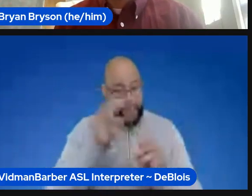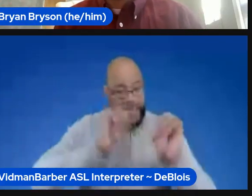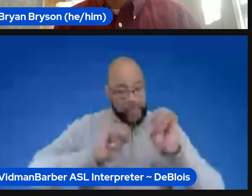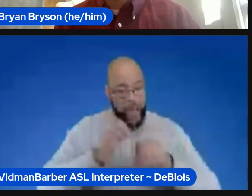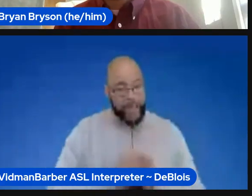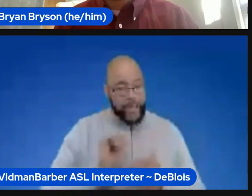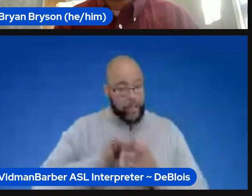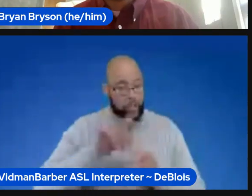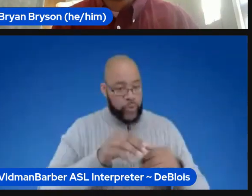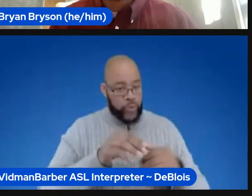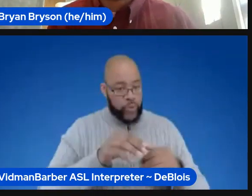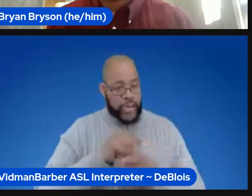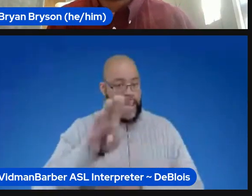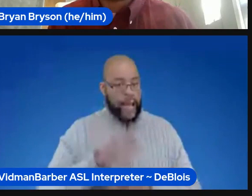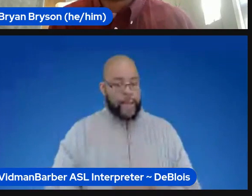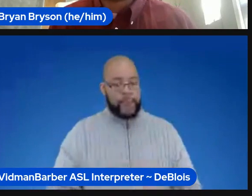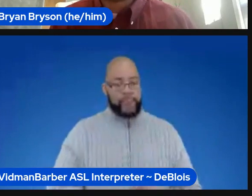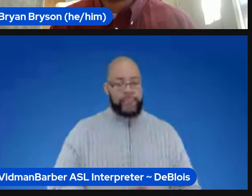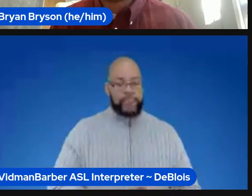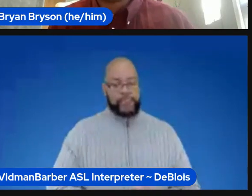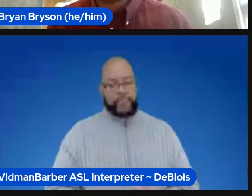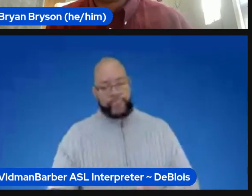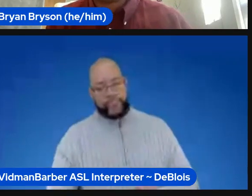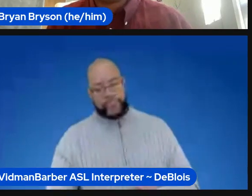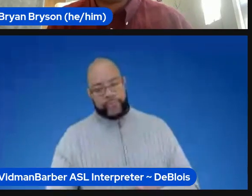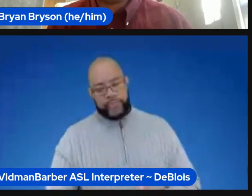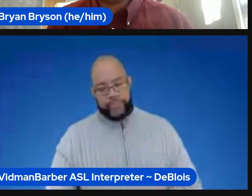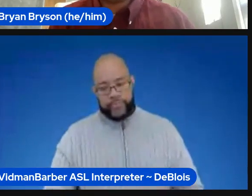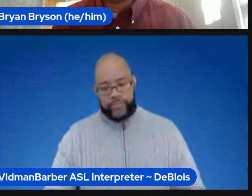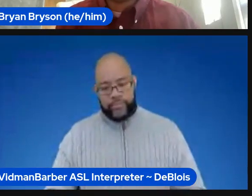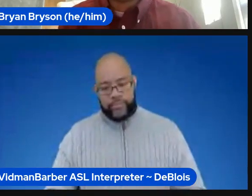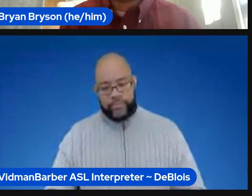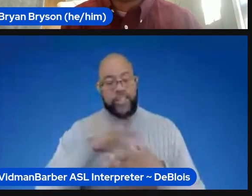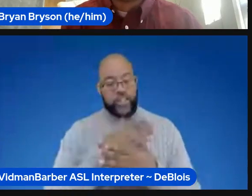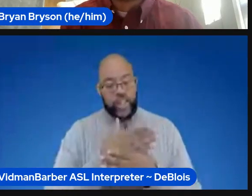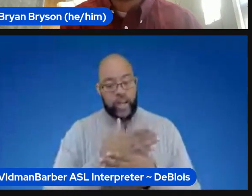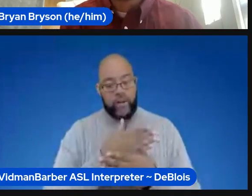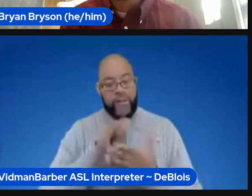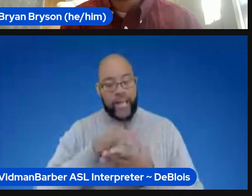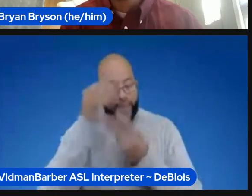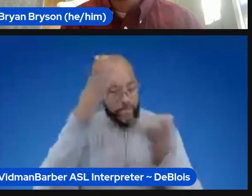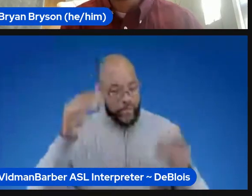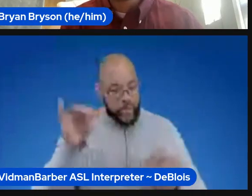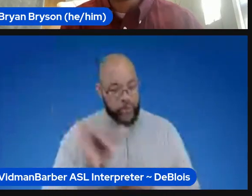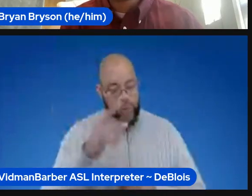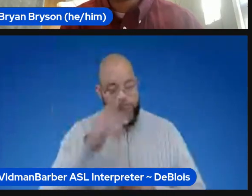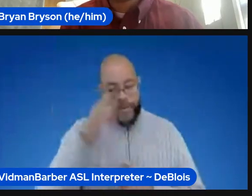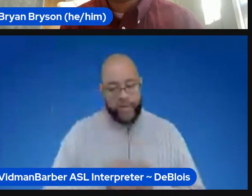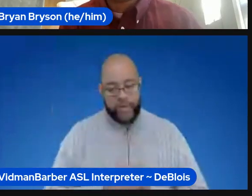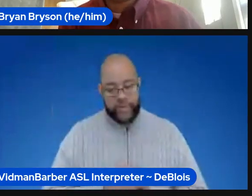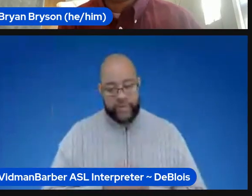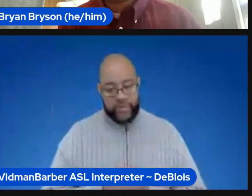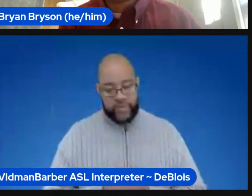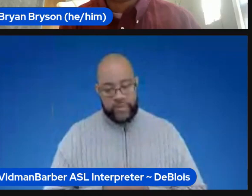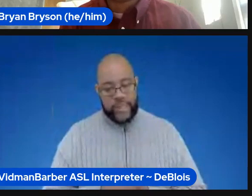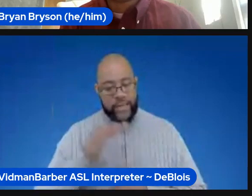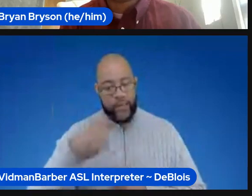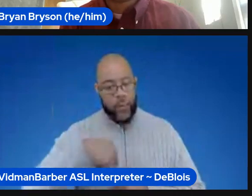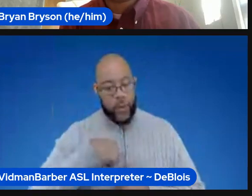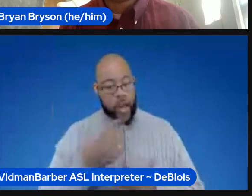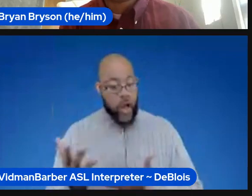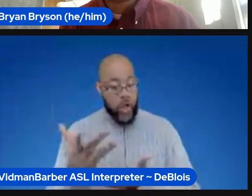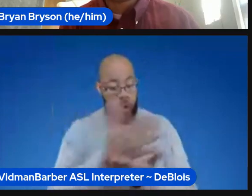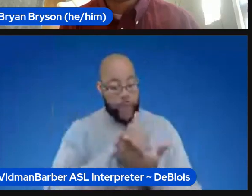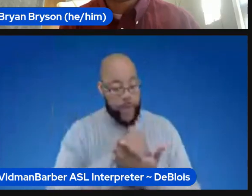are in lab. Right. And sharing the data, right? Because if we accumulate all